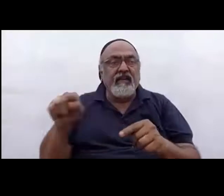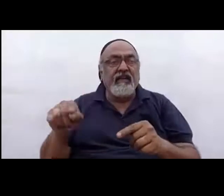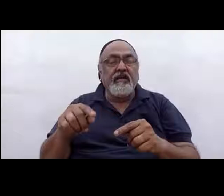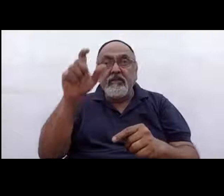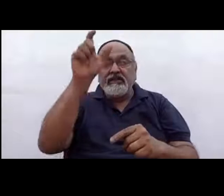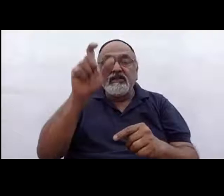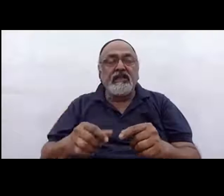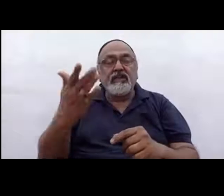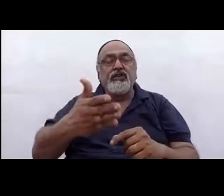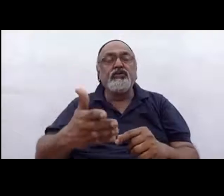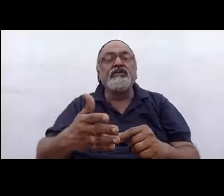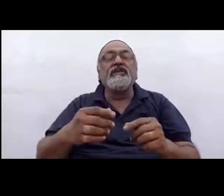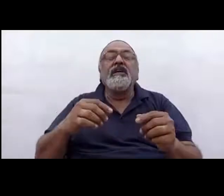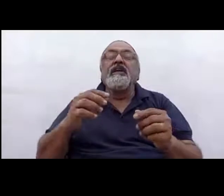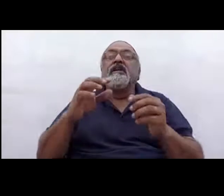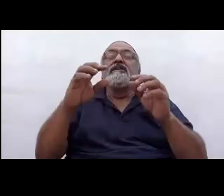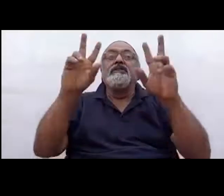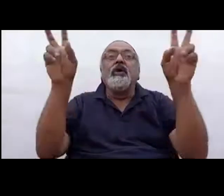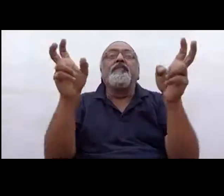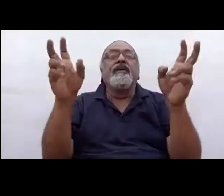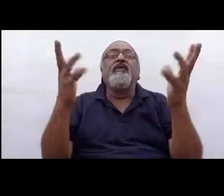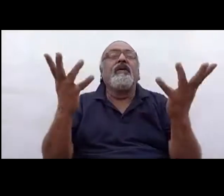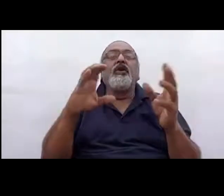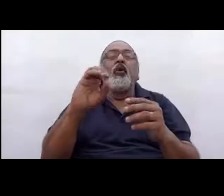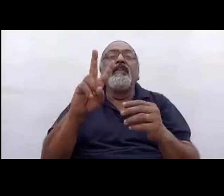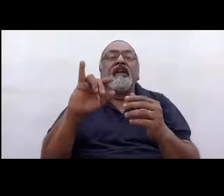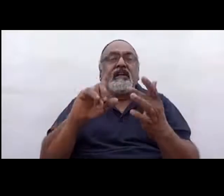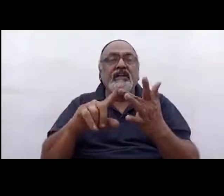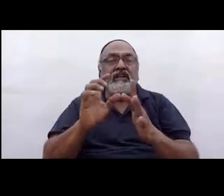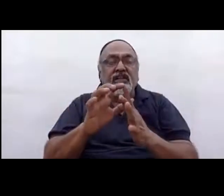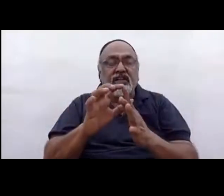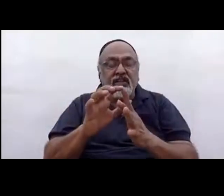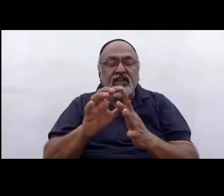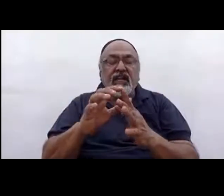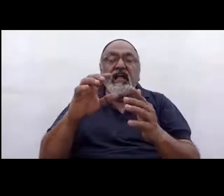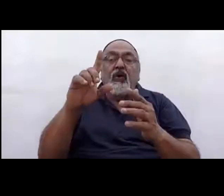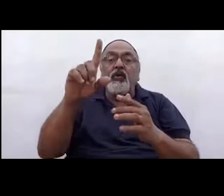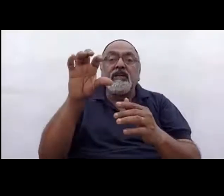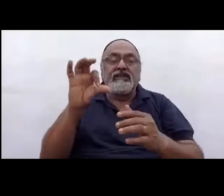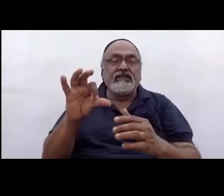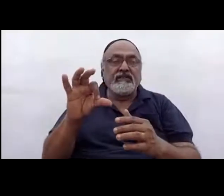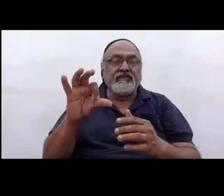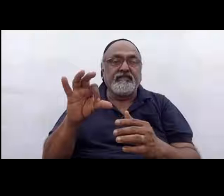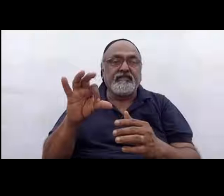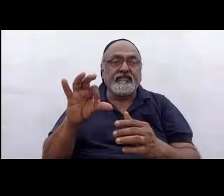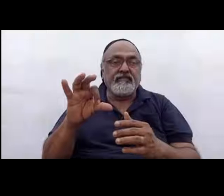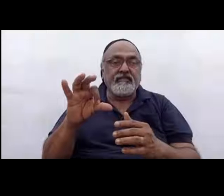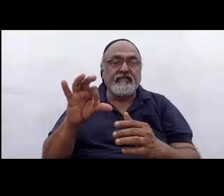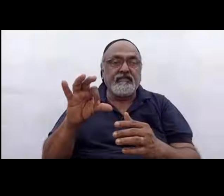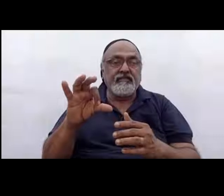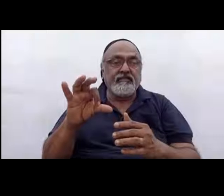the subject matter, that is about COVID-19 and how it has taken a negative toll on mental